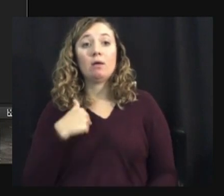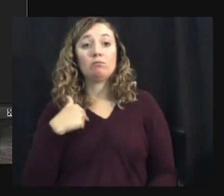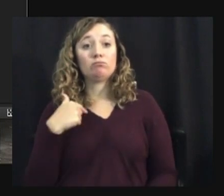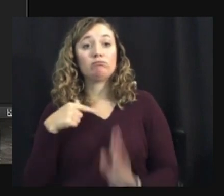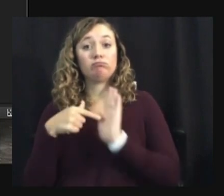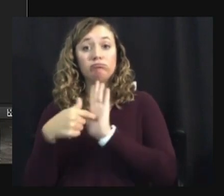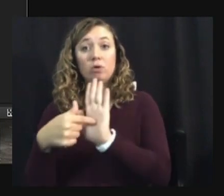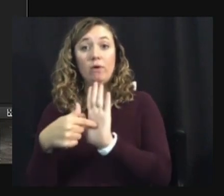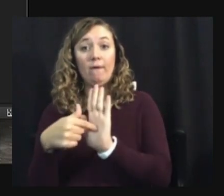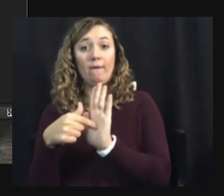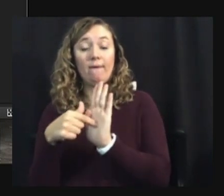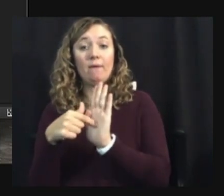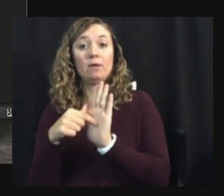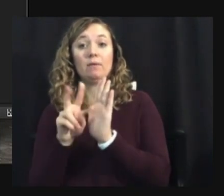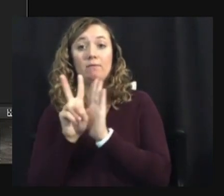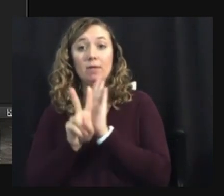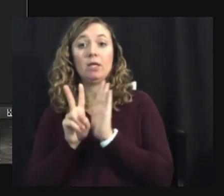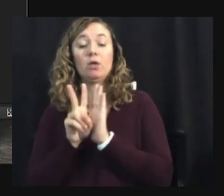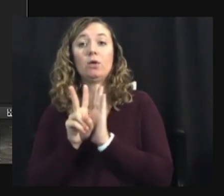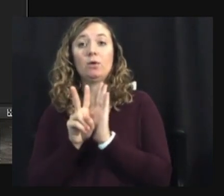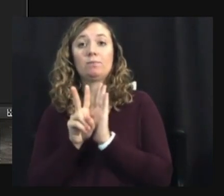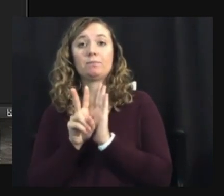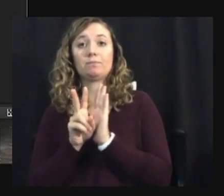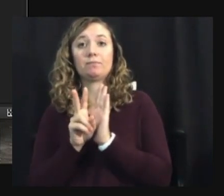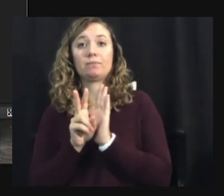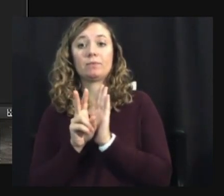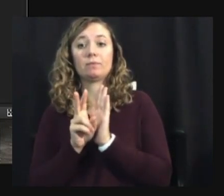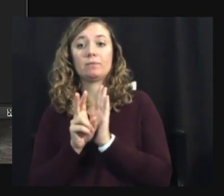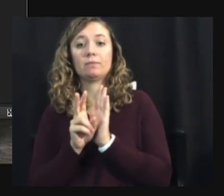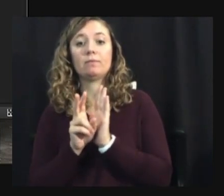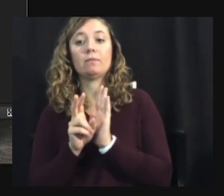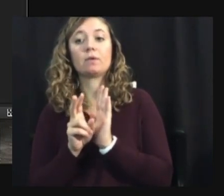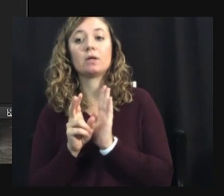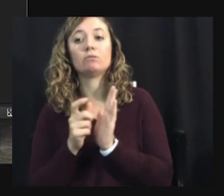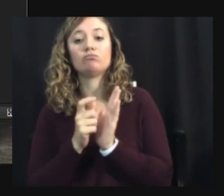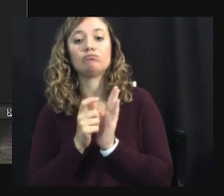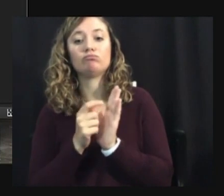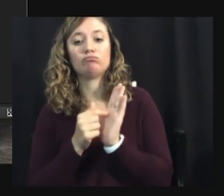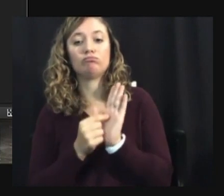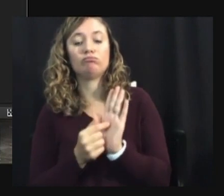a video to illustrate